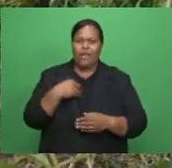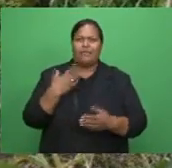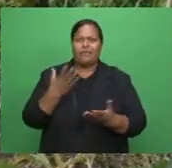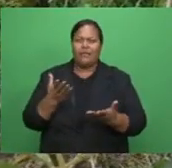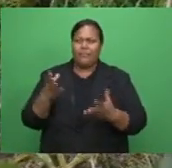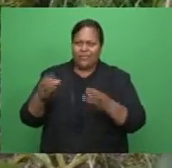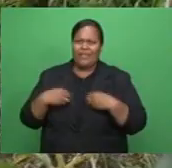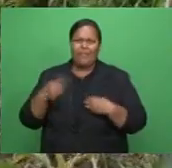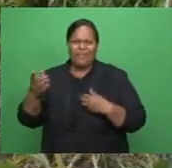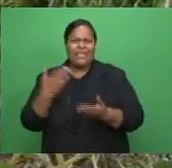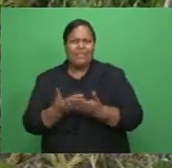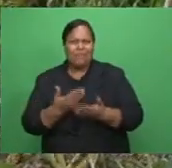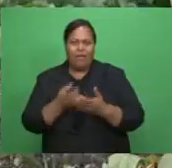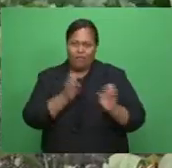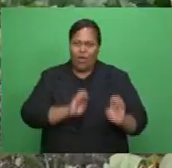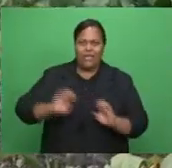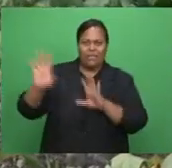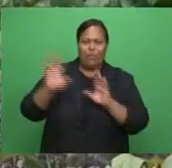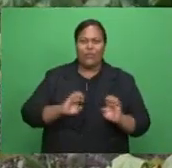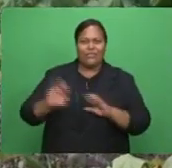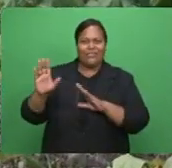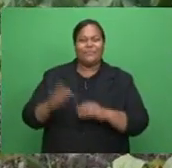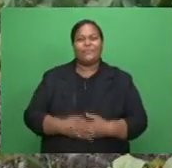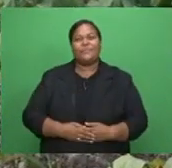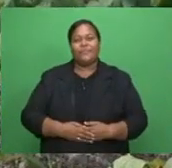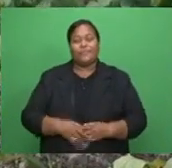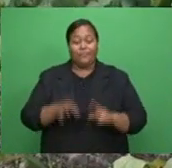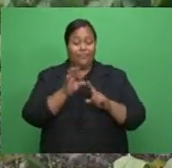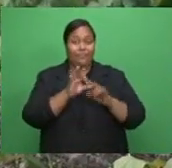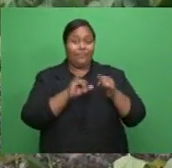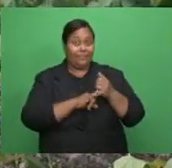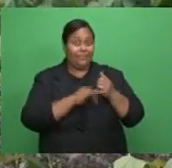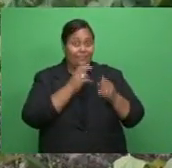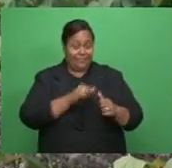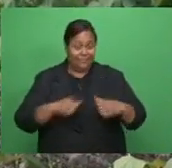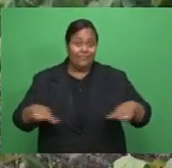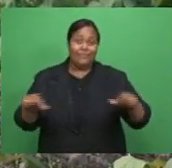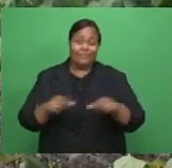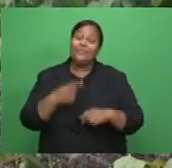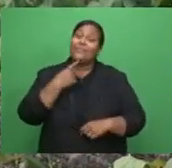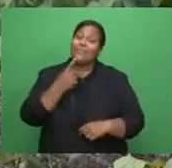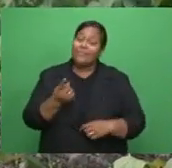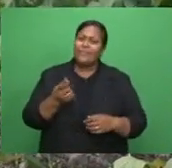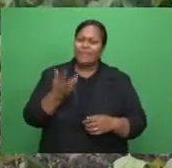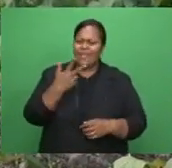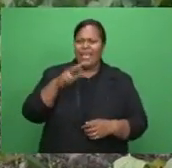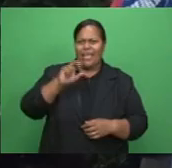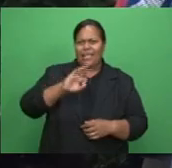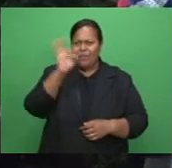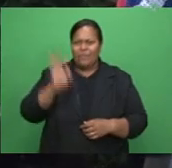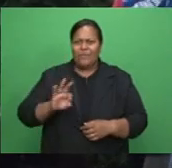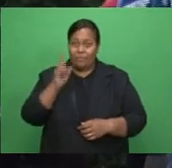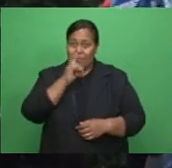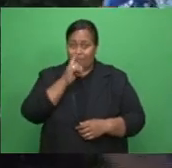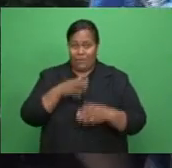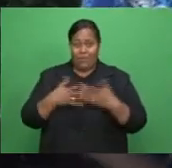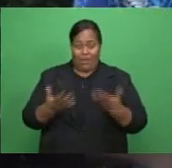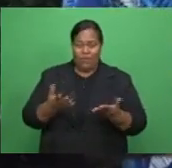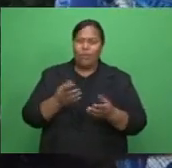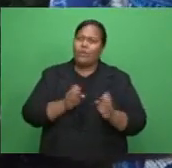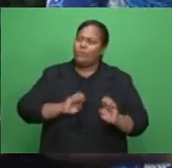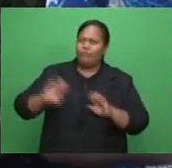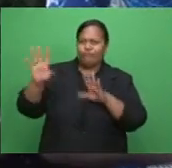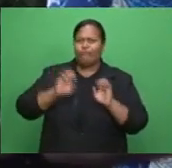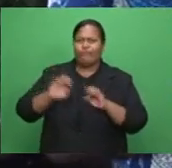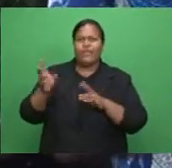have for export orders. The Permanent Secretary says about 80% of cargo leaving Fiji is agri-based products sent